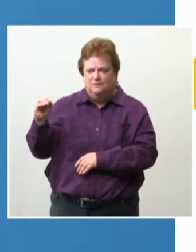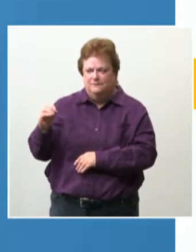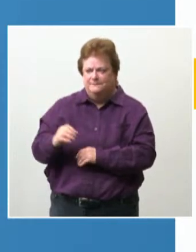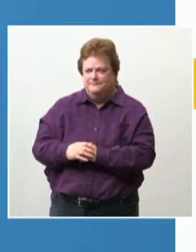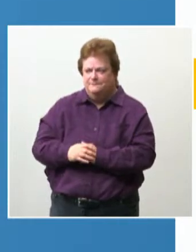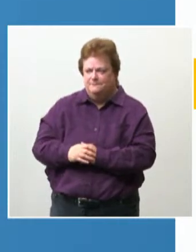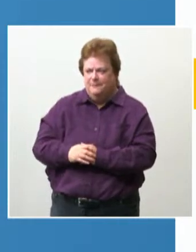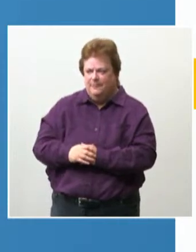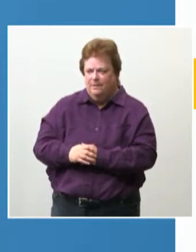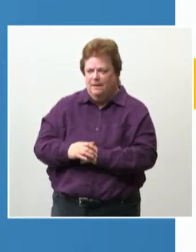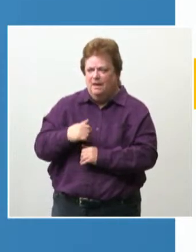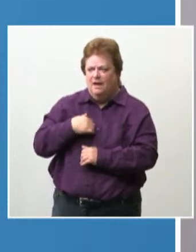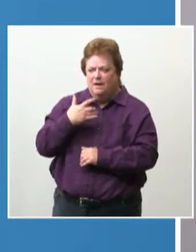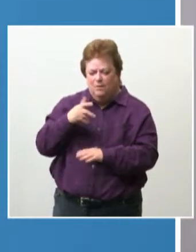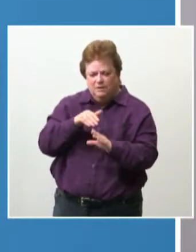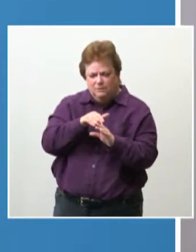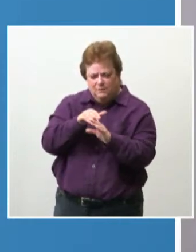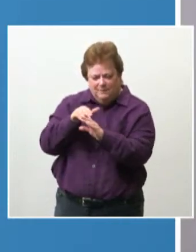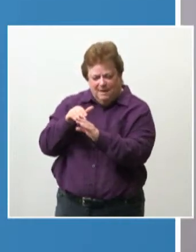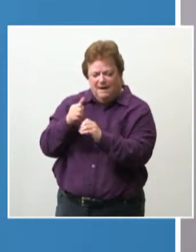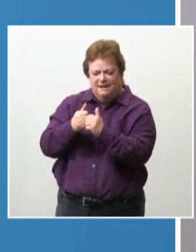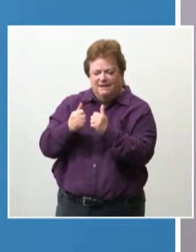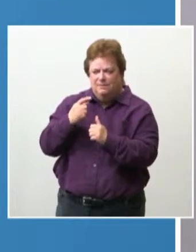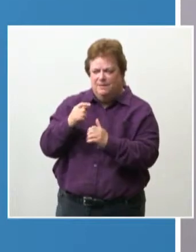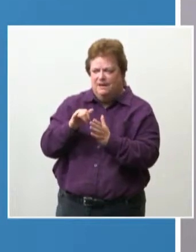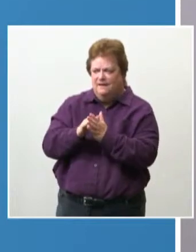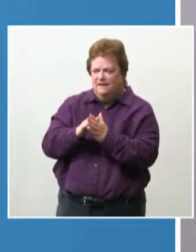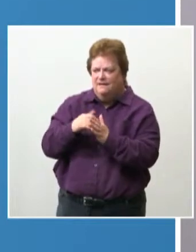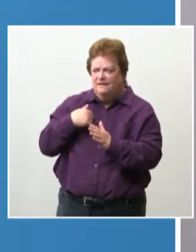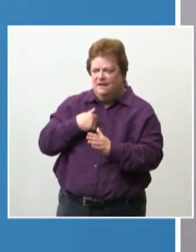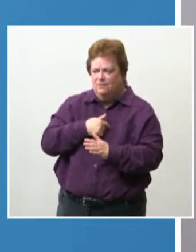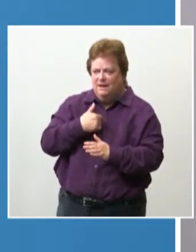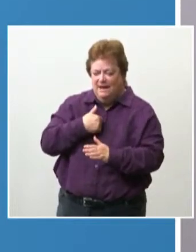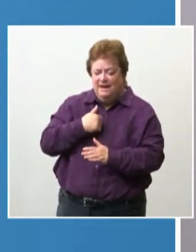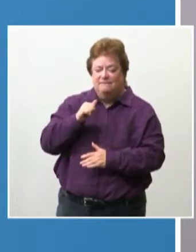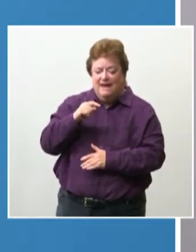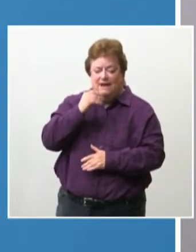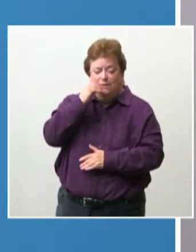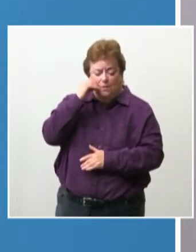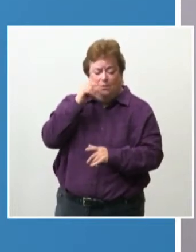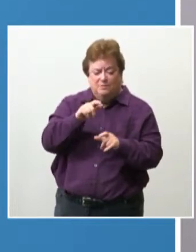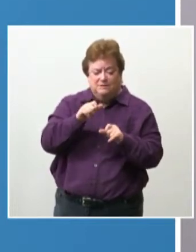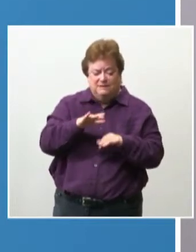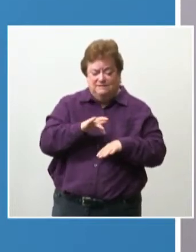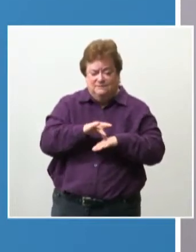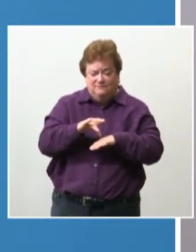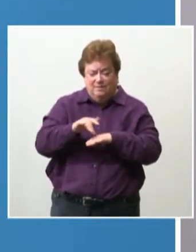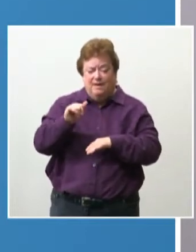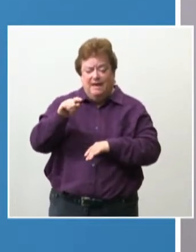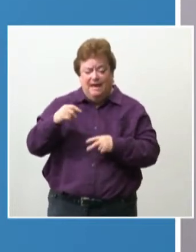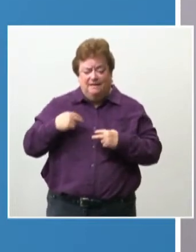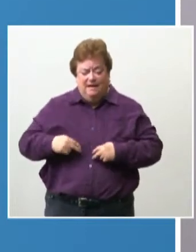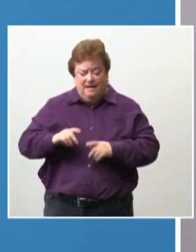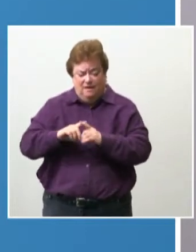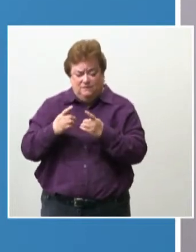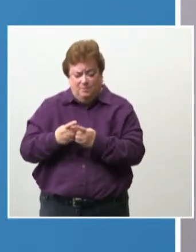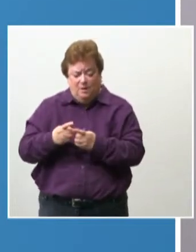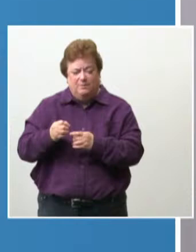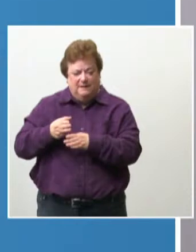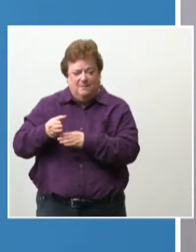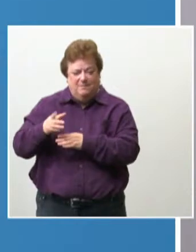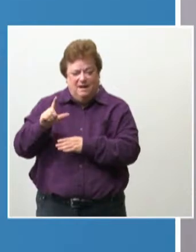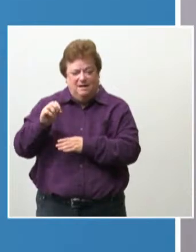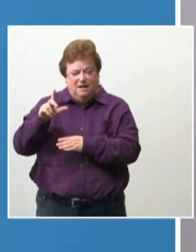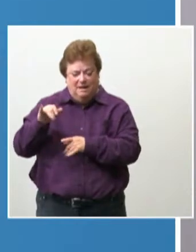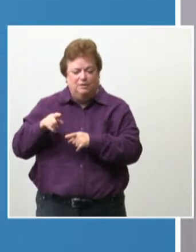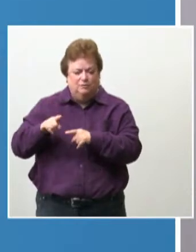402-441-4200. I want to remind everyone that we have at-home tests available at the Health Department in the main lobby during